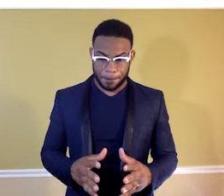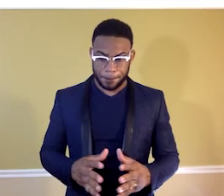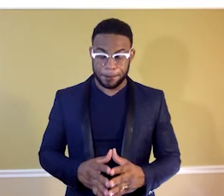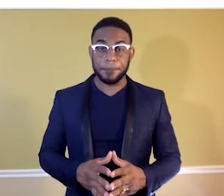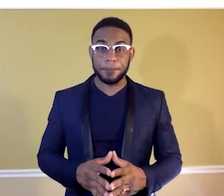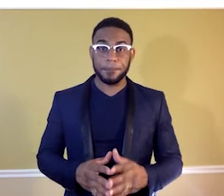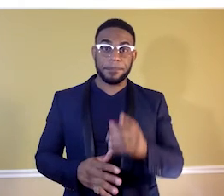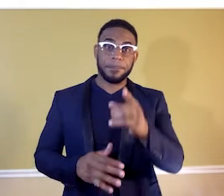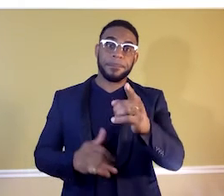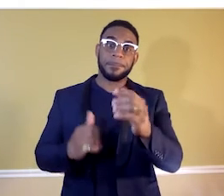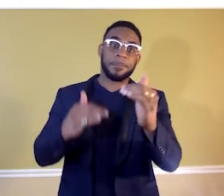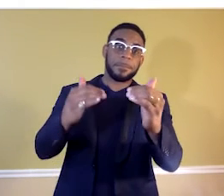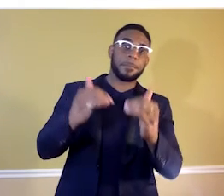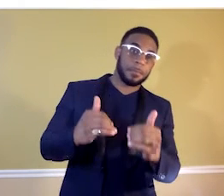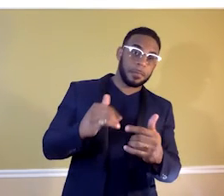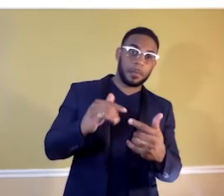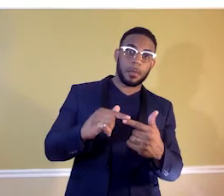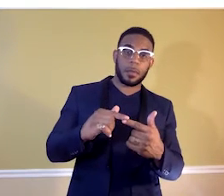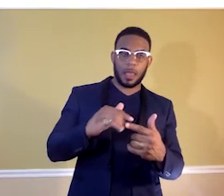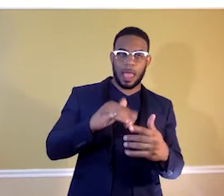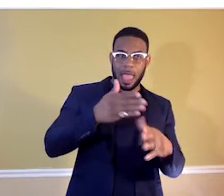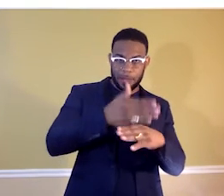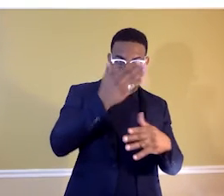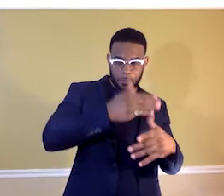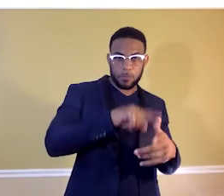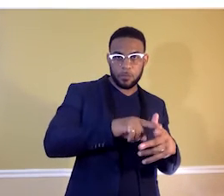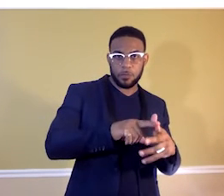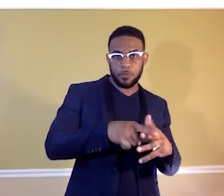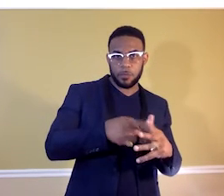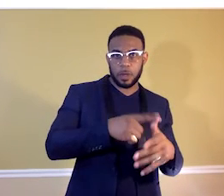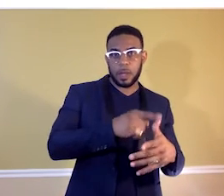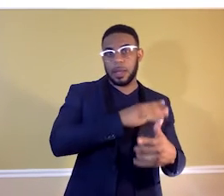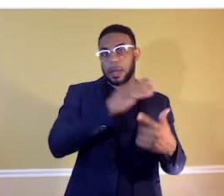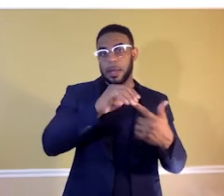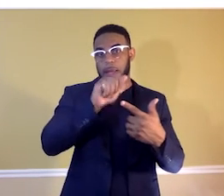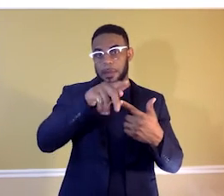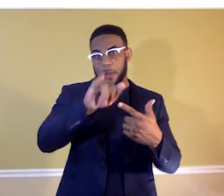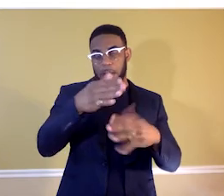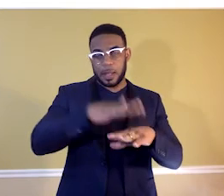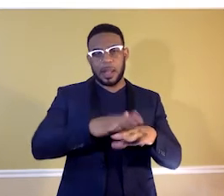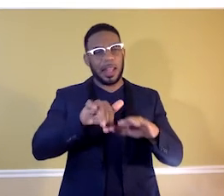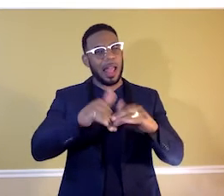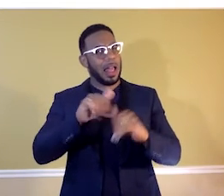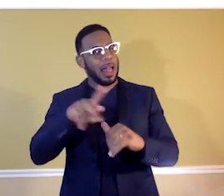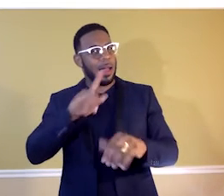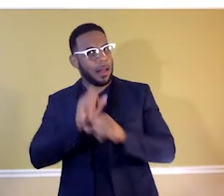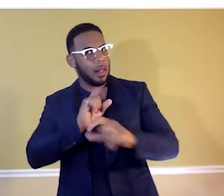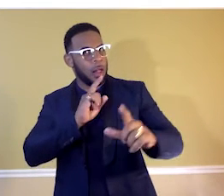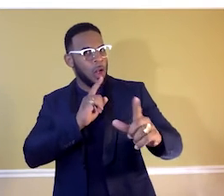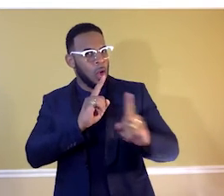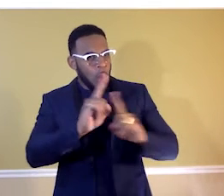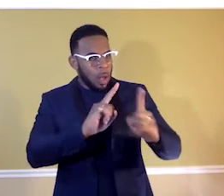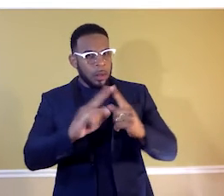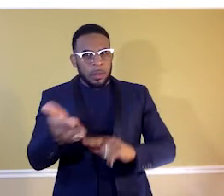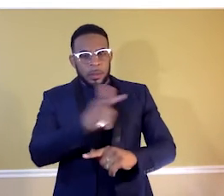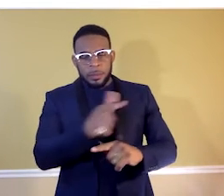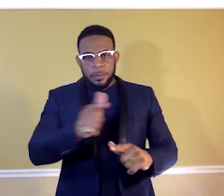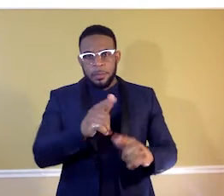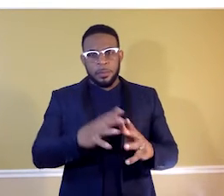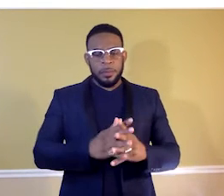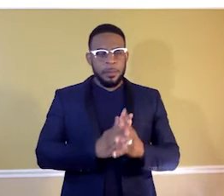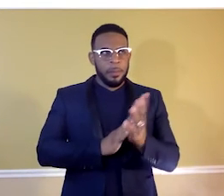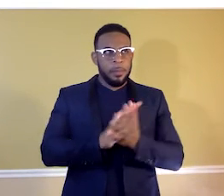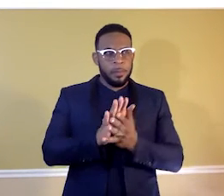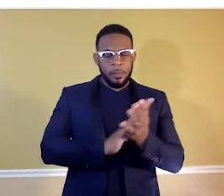So coming from the front end, the API layer is also important. So this is how the application actually talks to